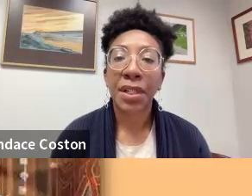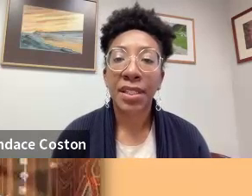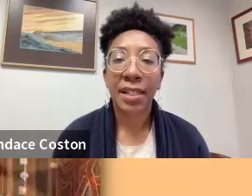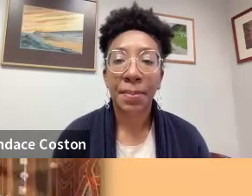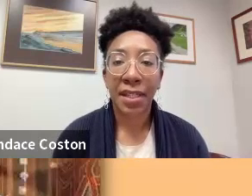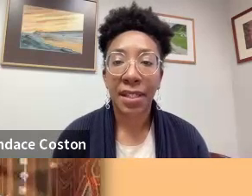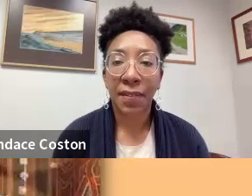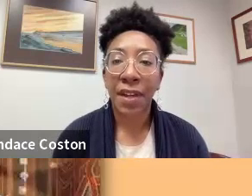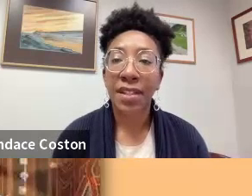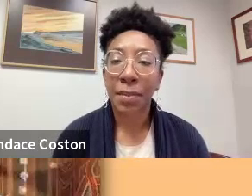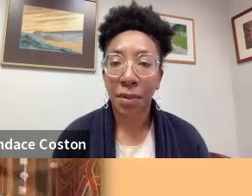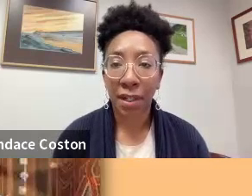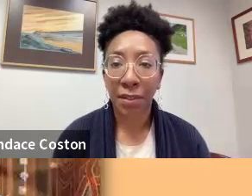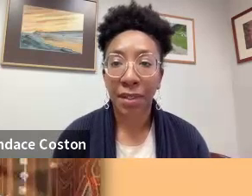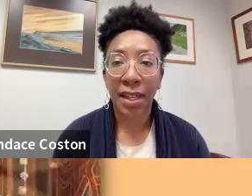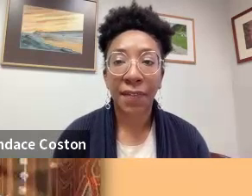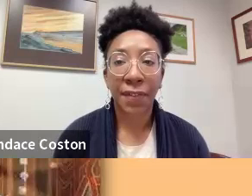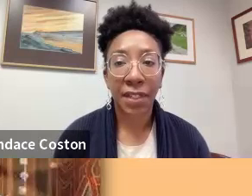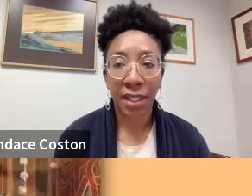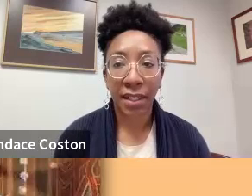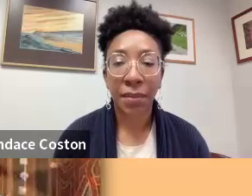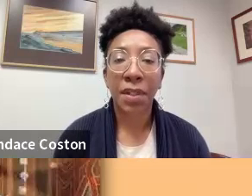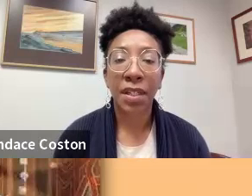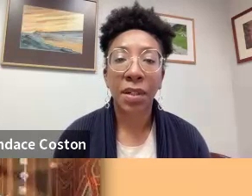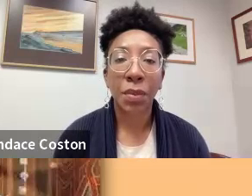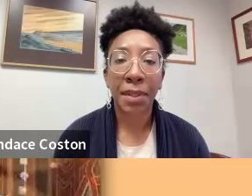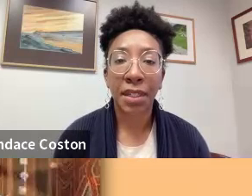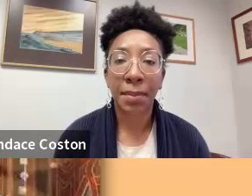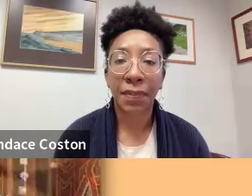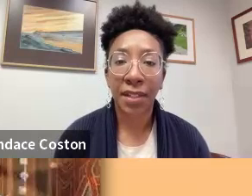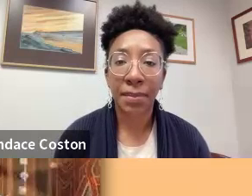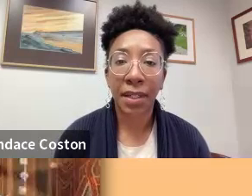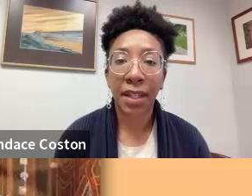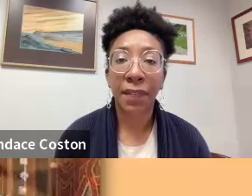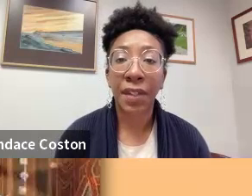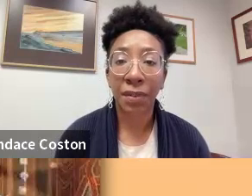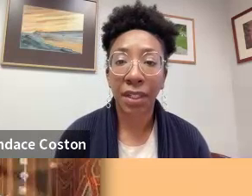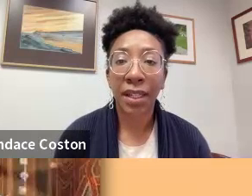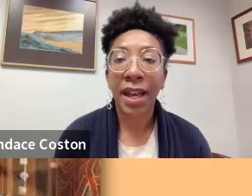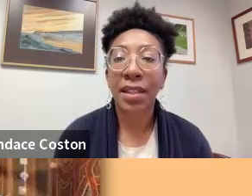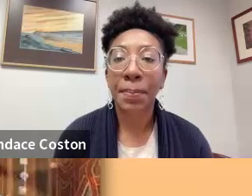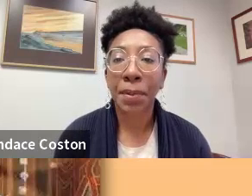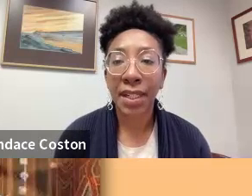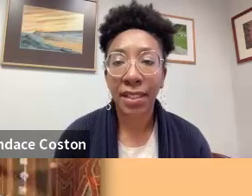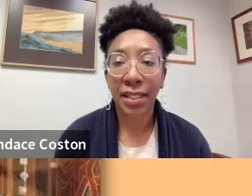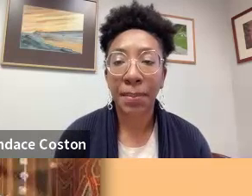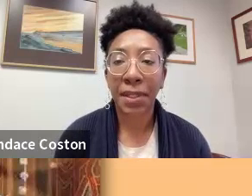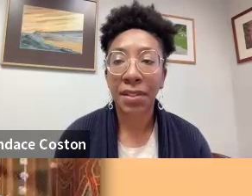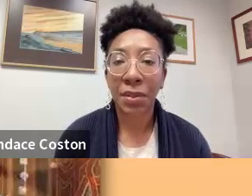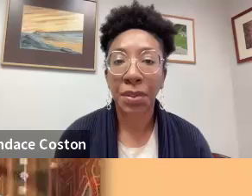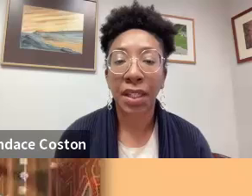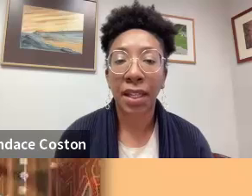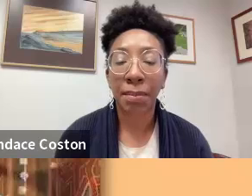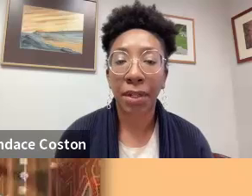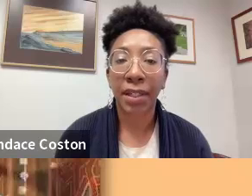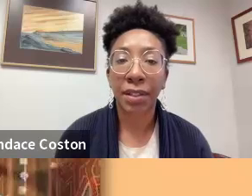Our story takes place in Fez, Morocco in 859, when a young woman named Fatima El-Fihri had the bold idea to build